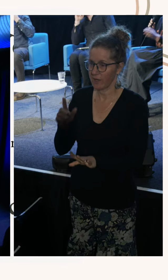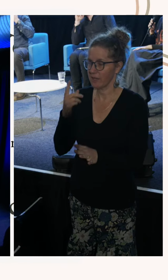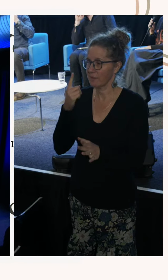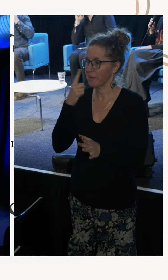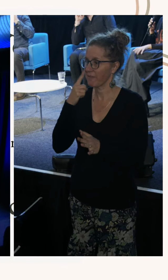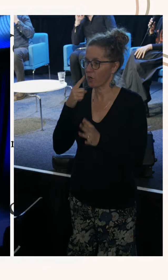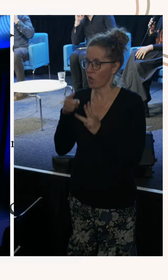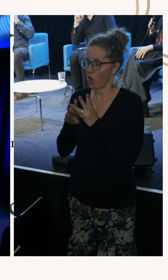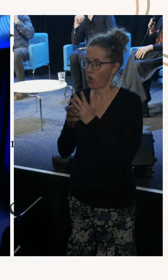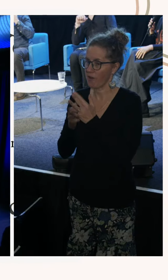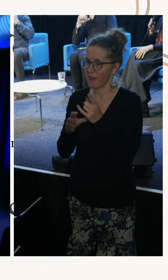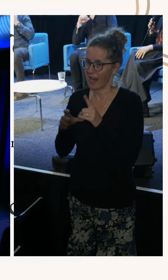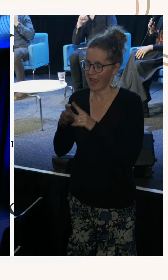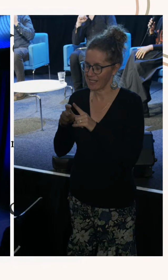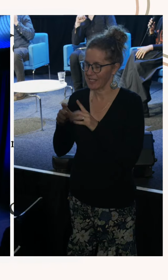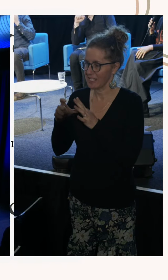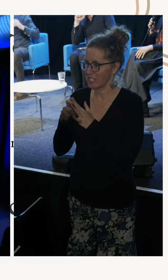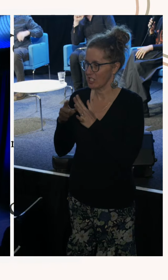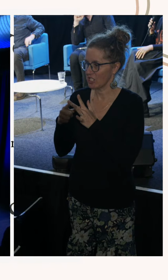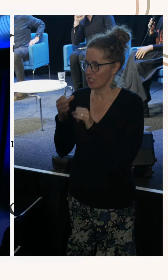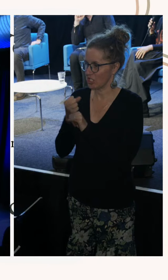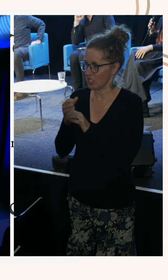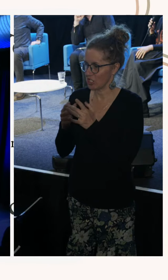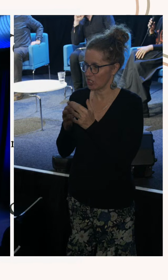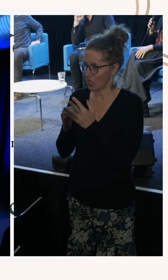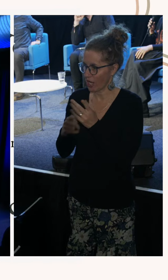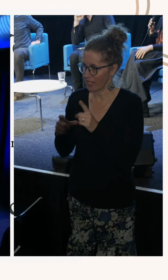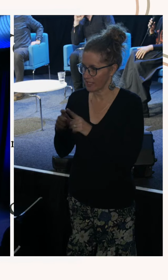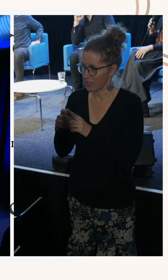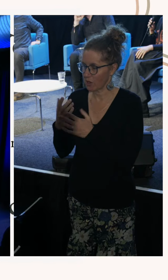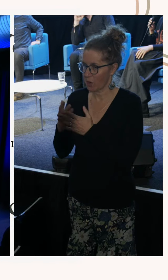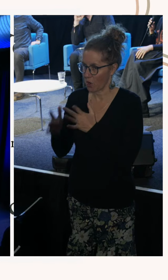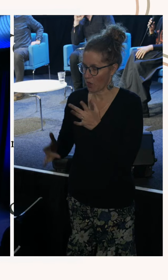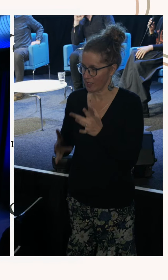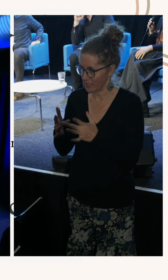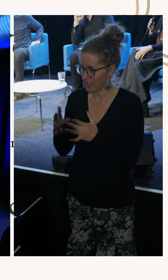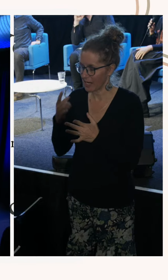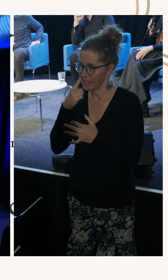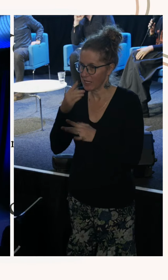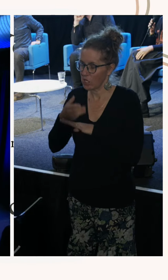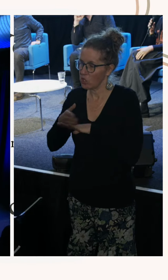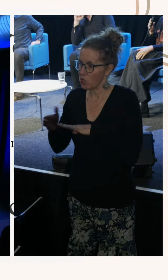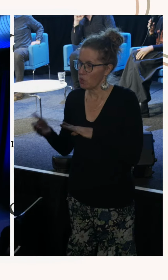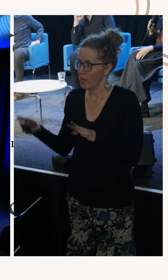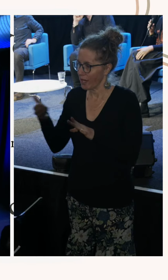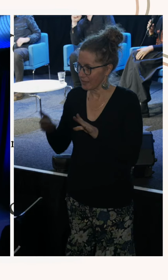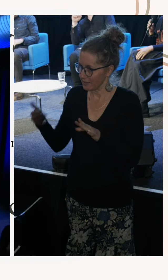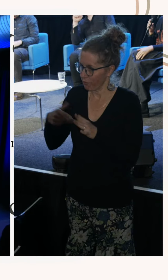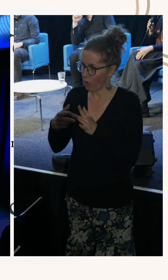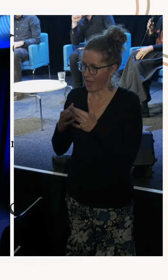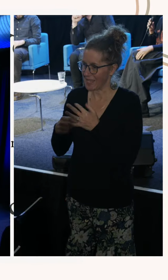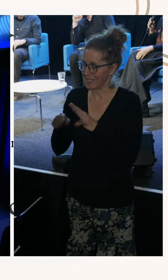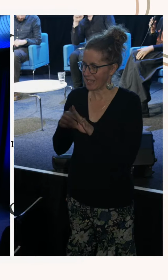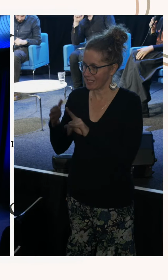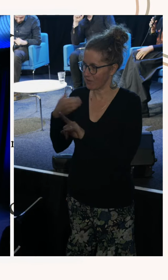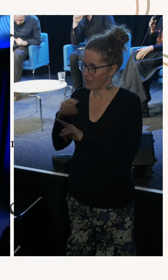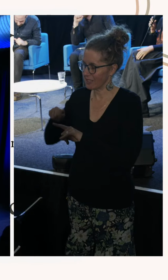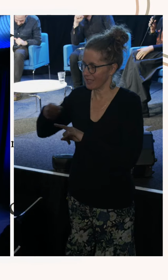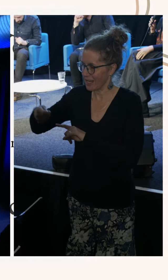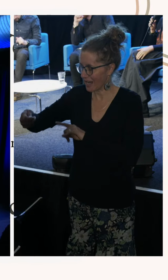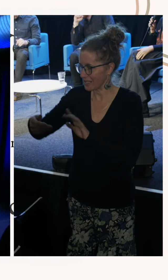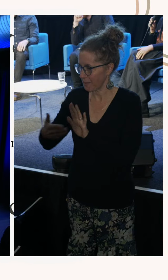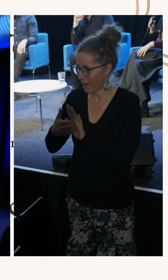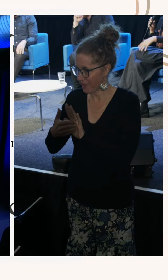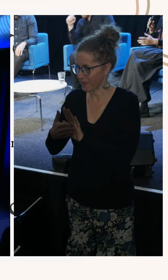out Overland's digitised archive online and look forward to the new contributions to the essay series in coming months. We're very excited that we'll